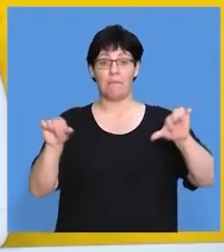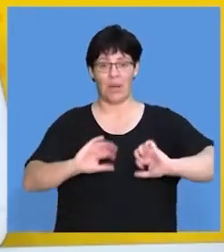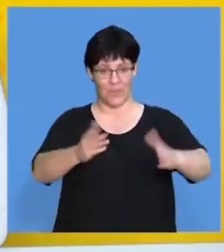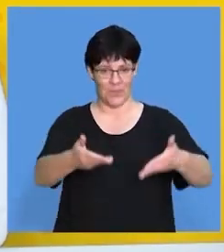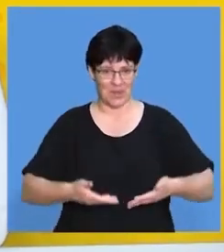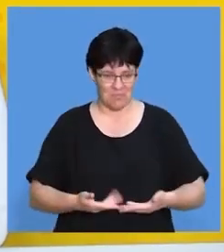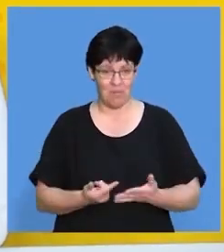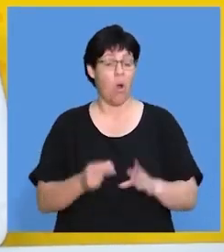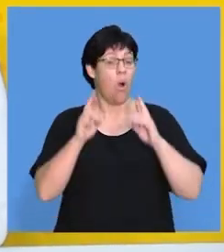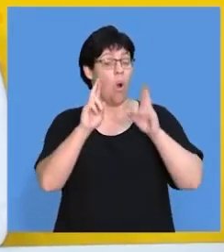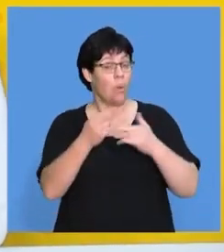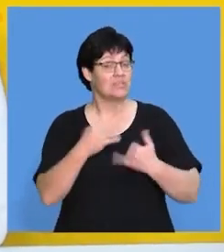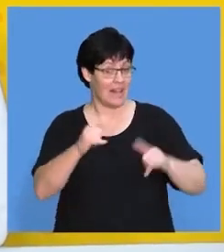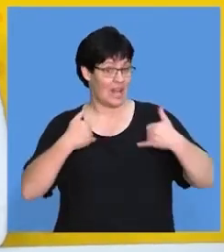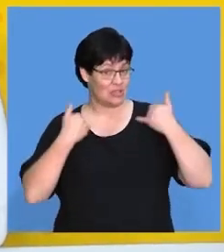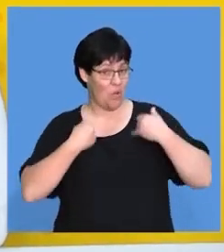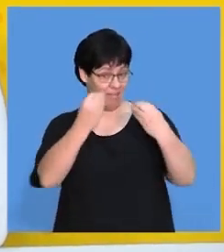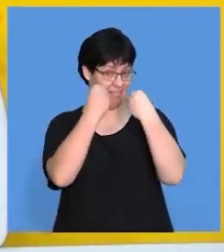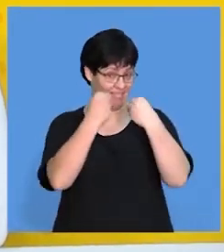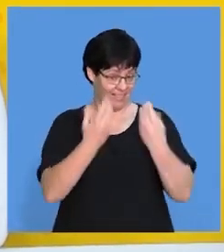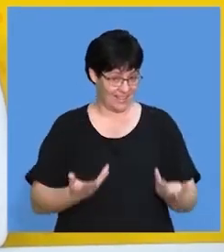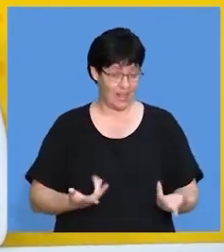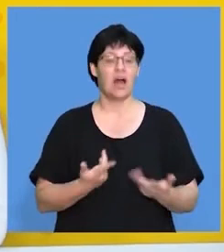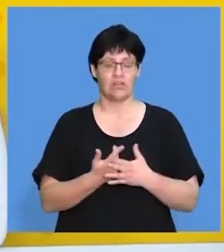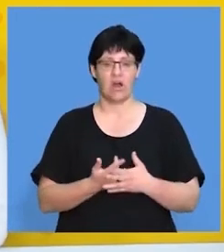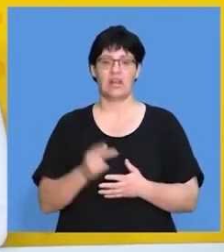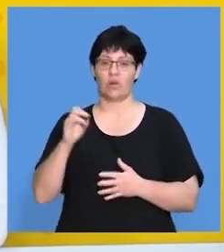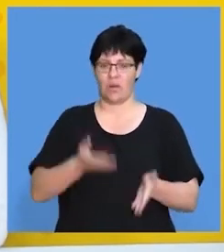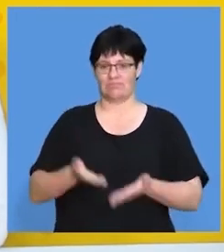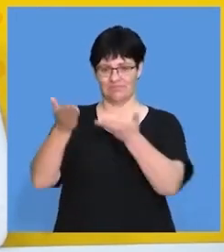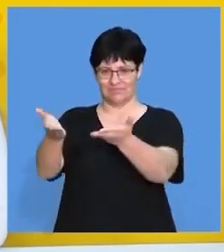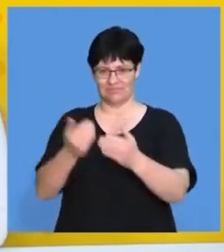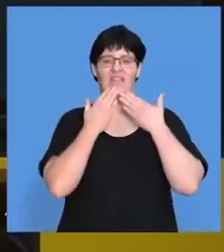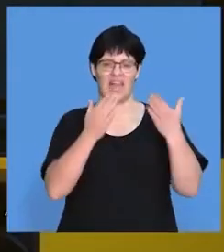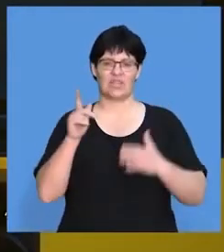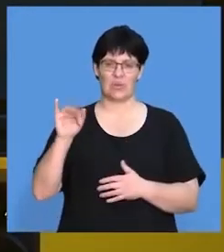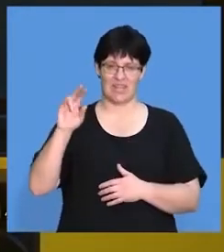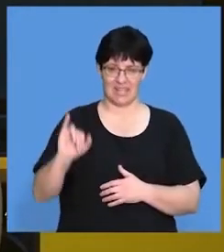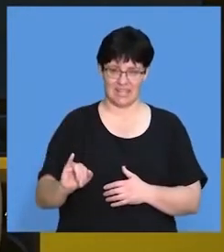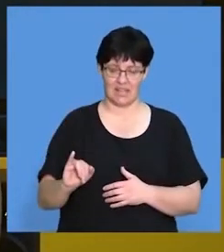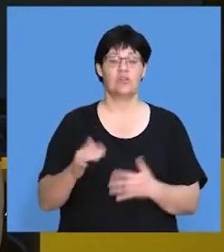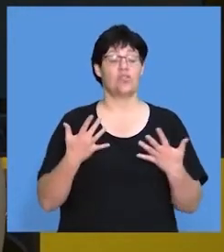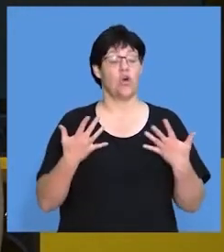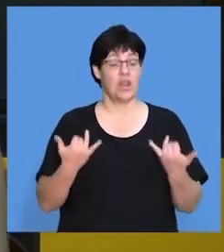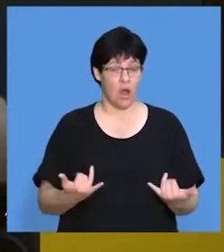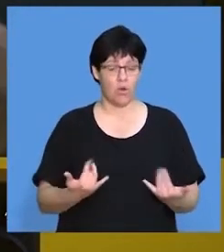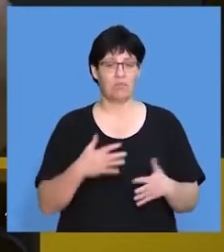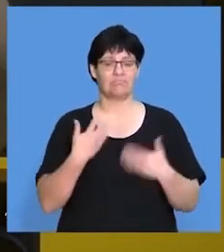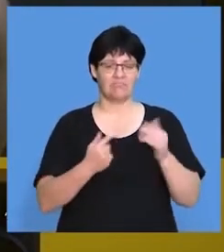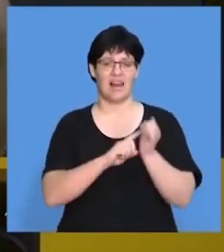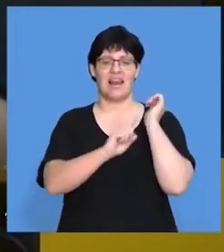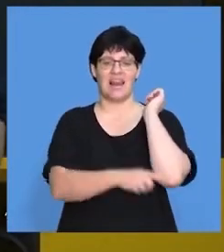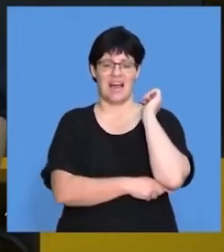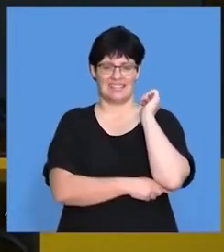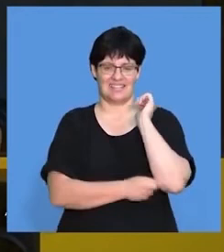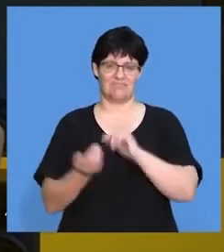Welcome back from the break, Matrix. I hope you guys are still enjoying the lesson. Thank you so much, Nicola, and over to you. Thanks so much, Luni. All right, so let's get